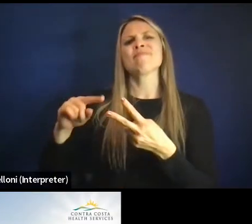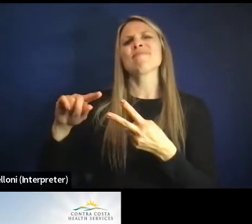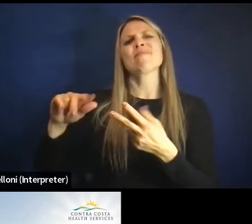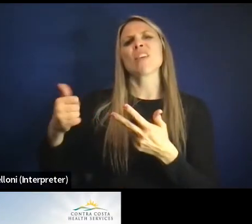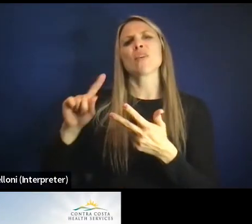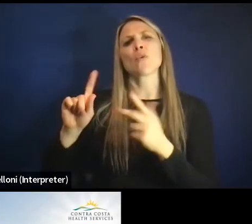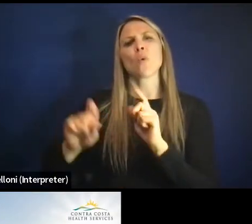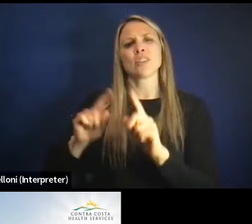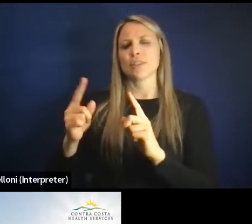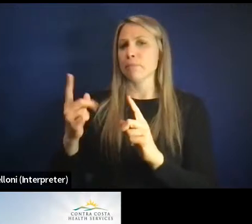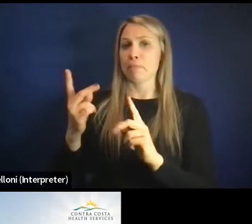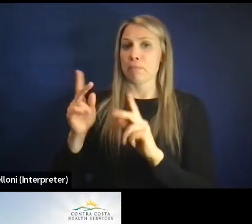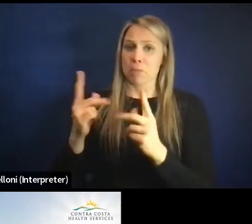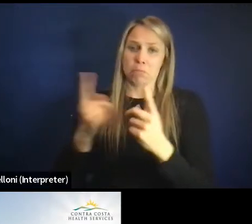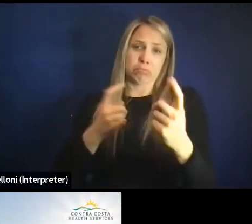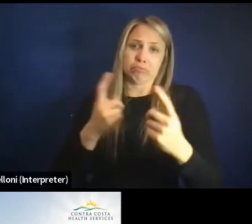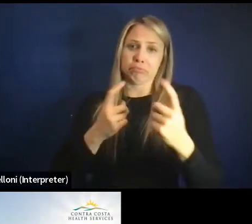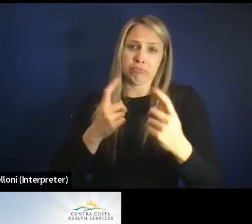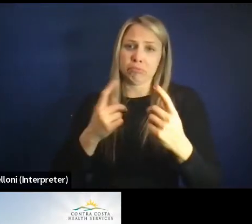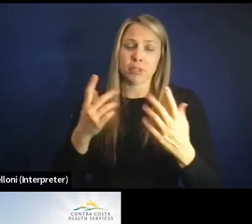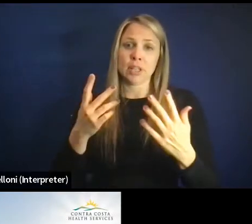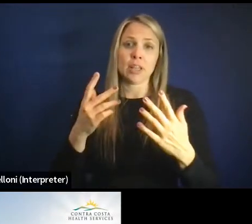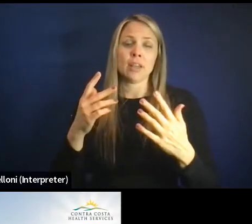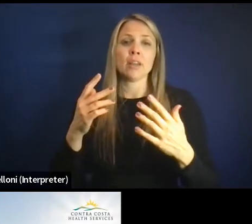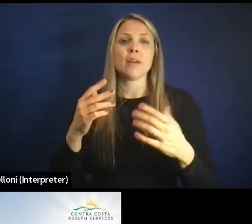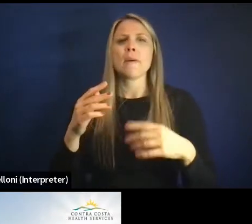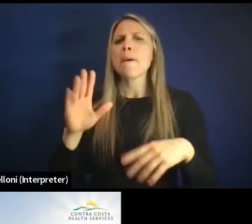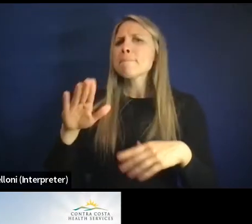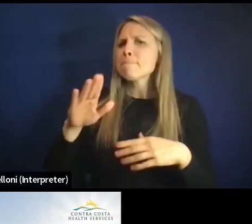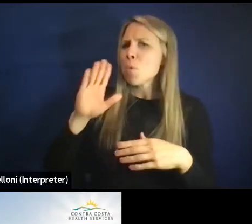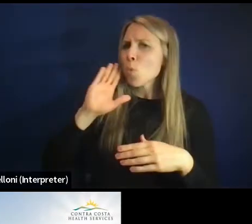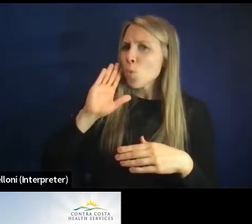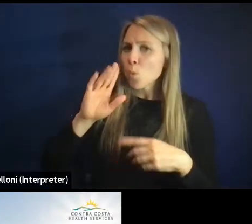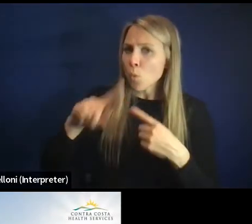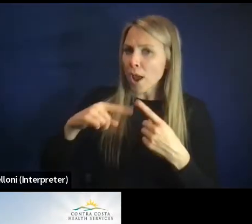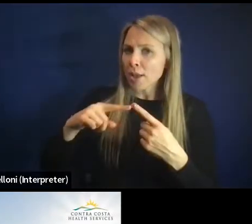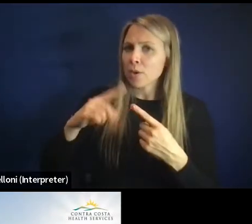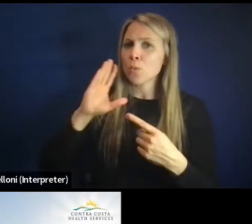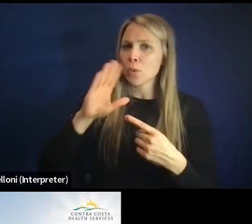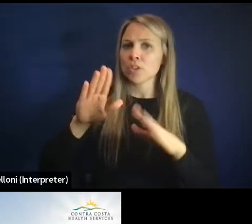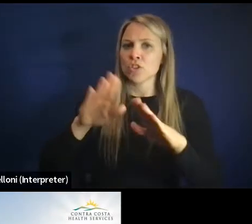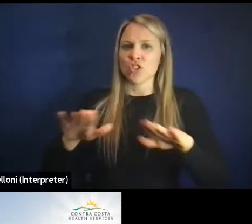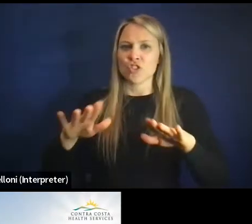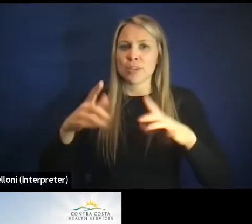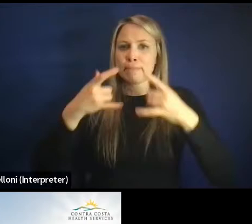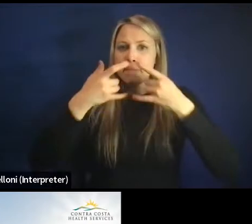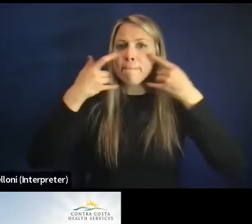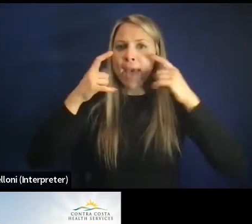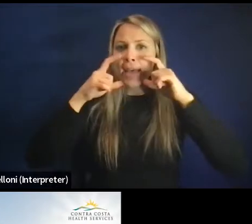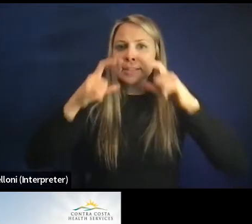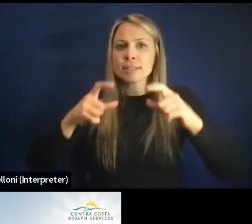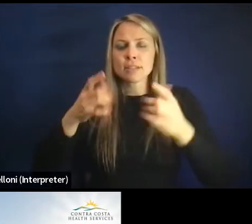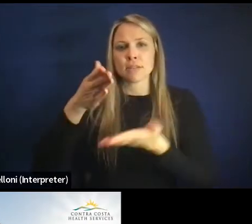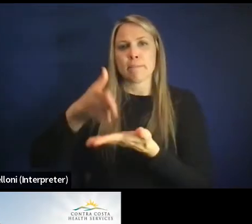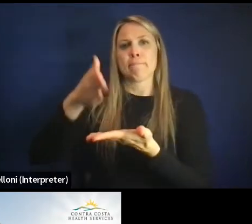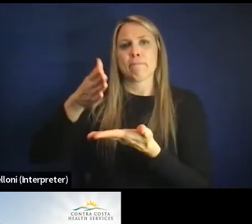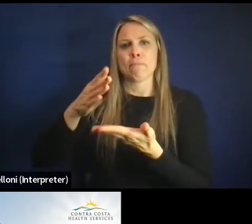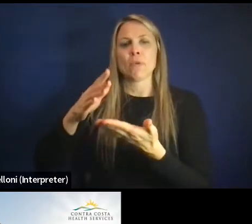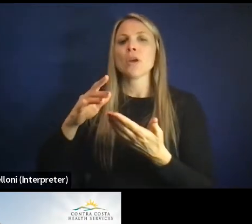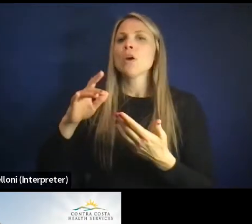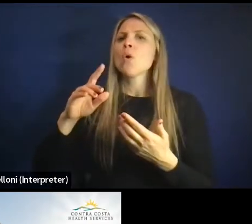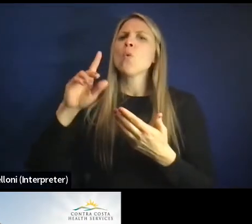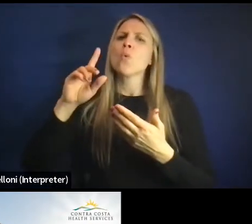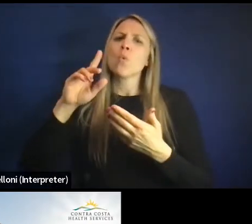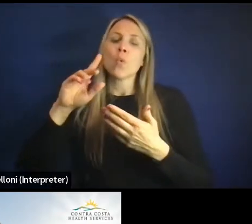I get asked all the time, regardless of vaccine, is when will children be able to stop wearing masks? Is there like a rate of